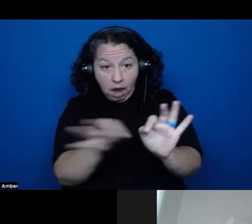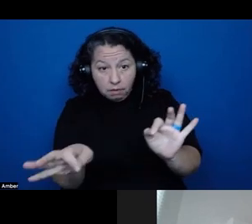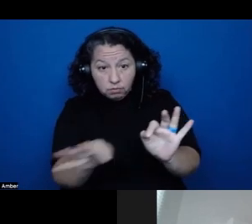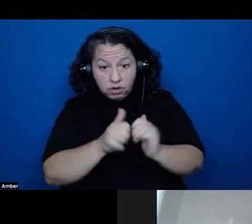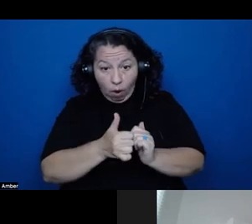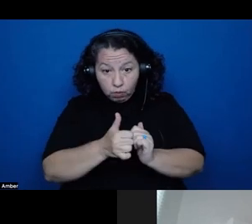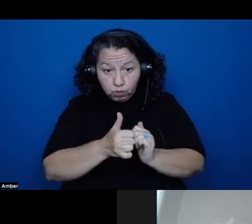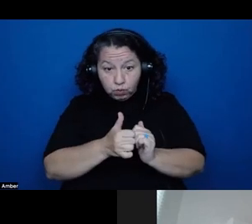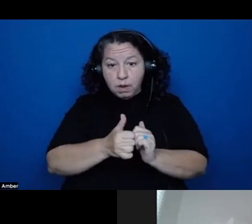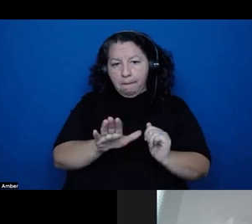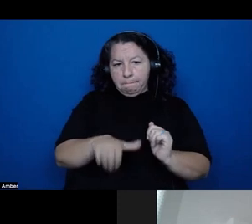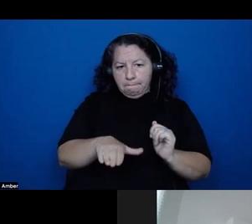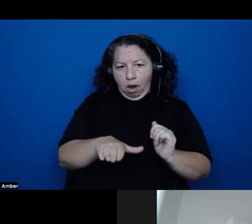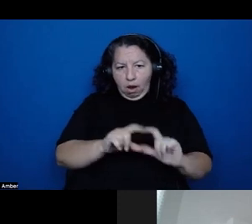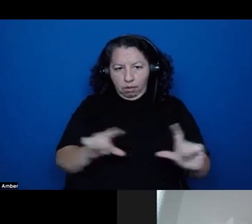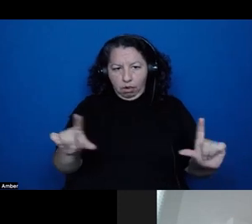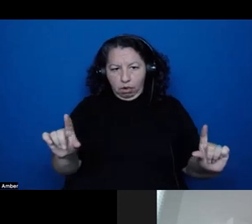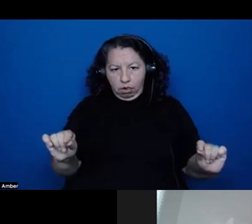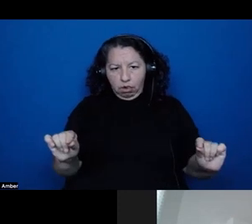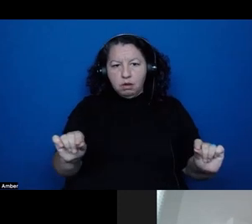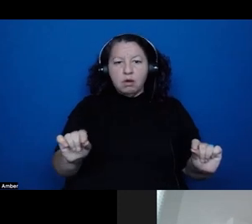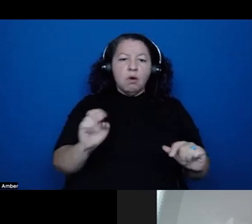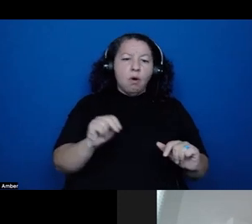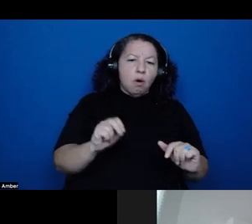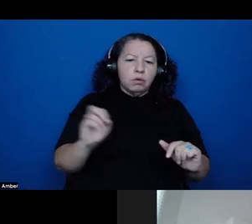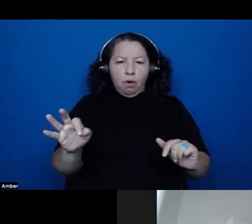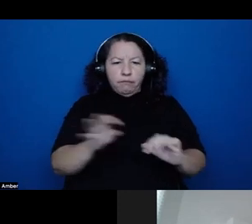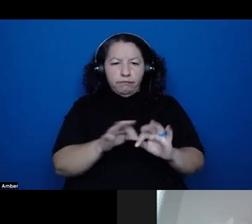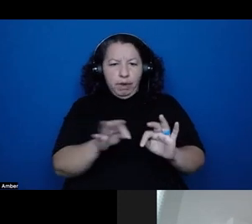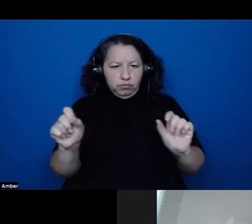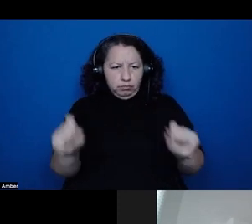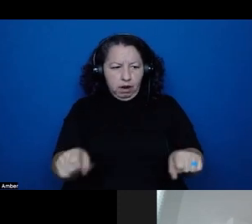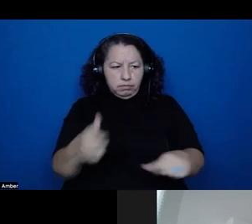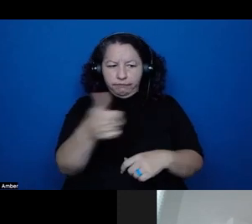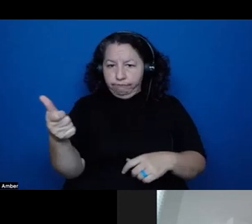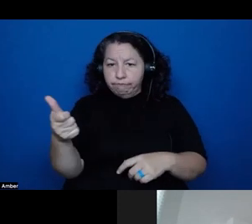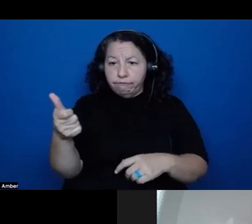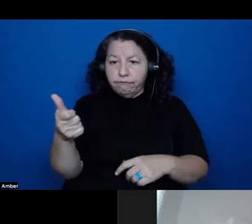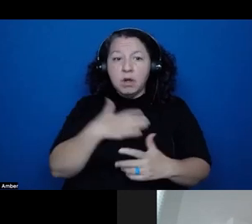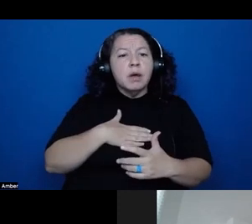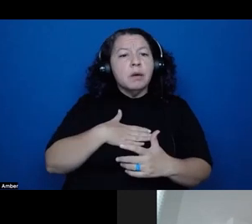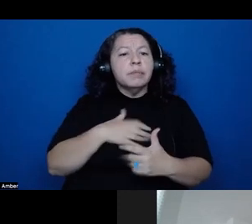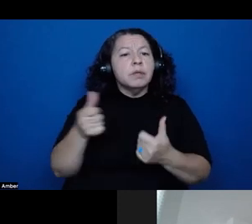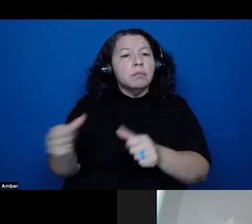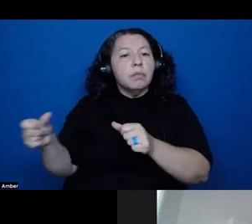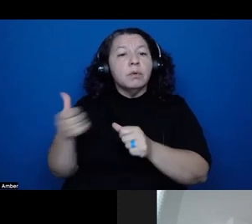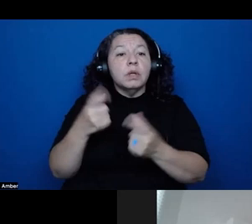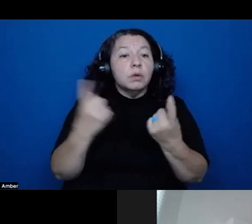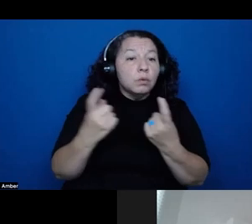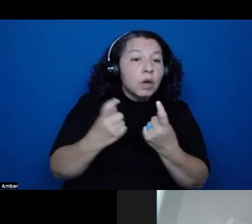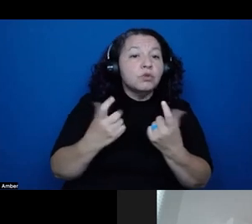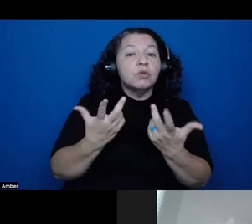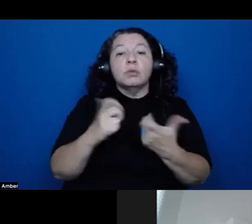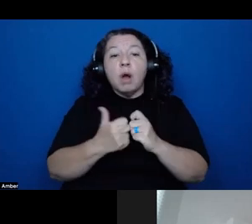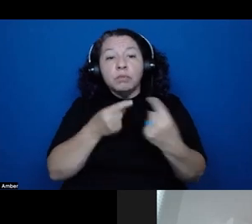button on your Zoom menu. Please post any questions or issues about access in the chat, and we